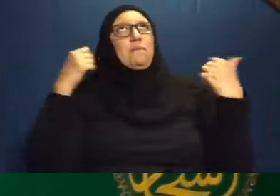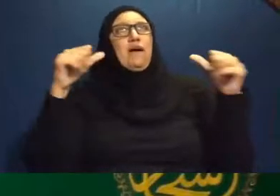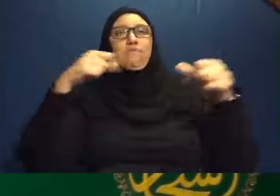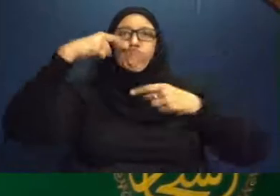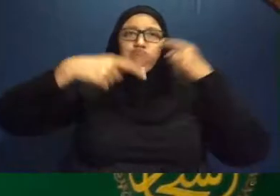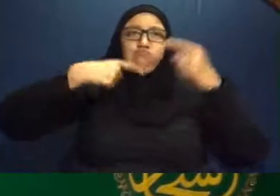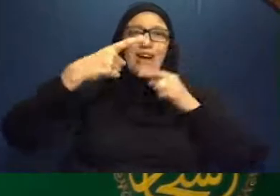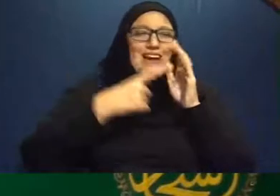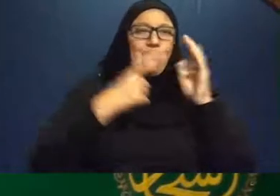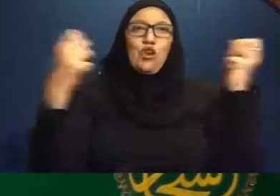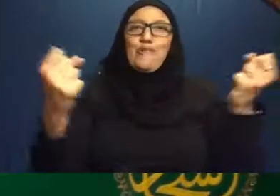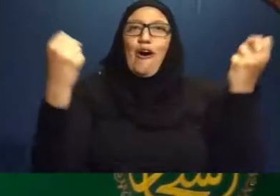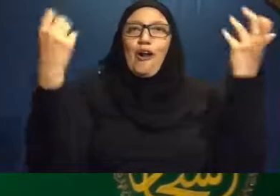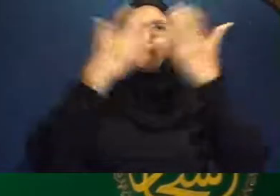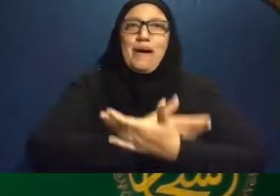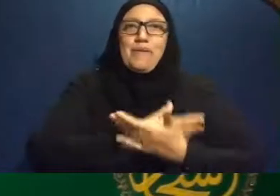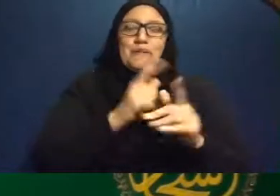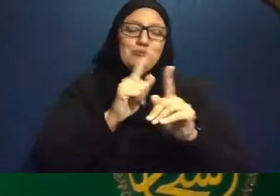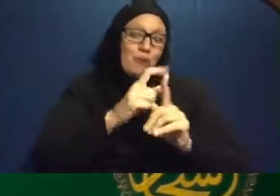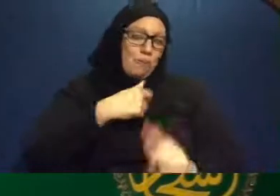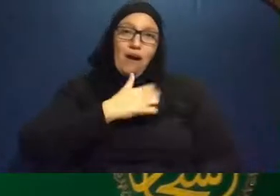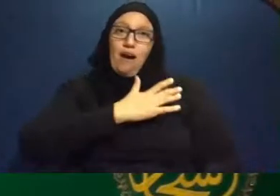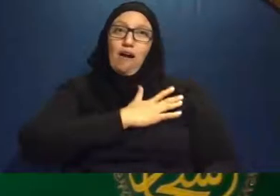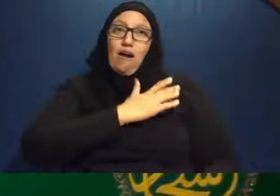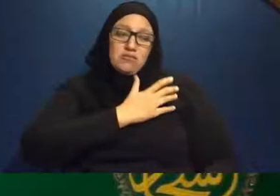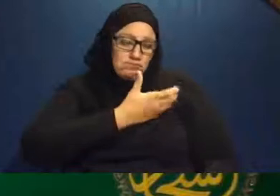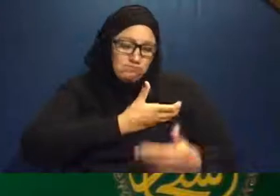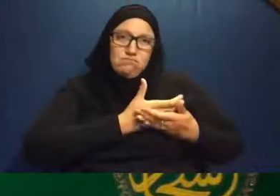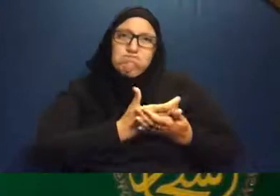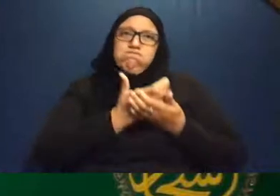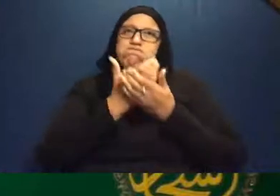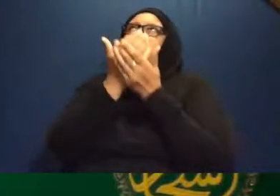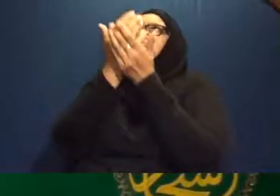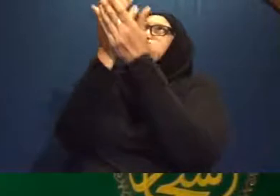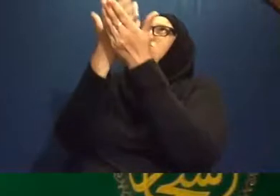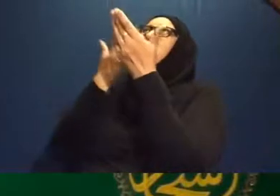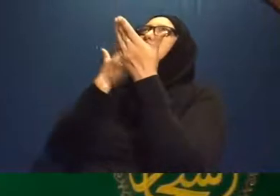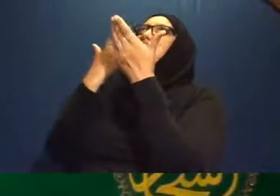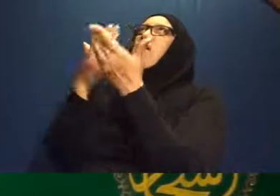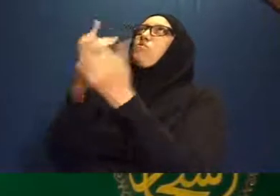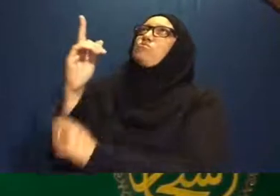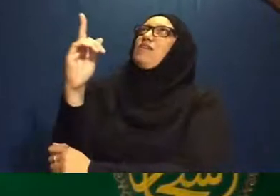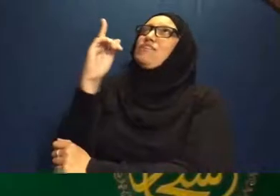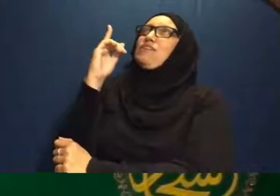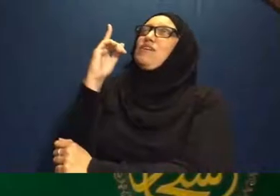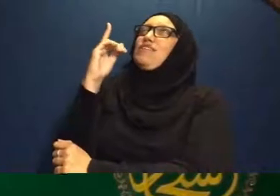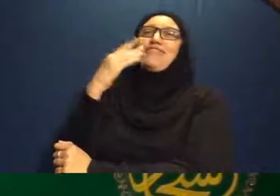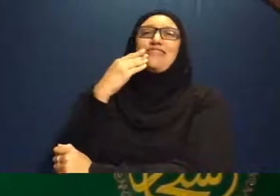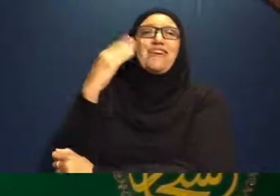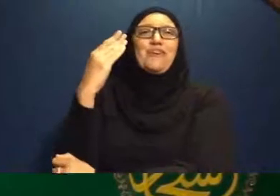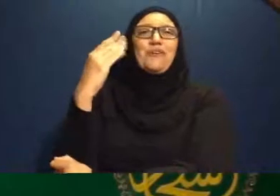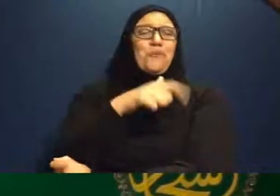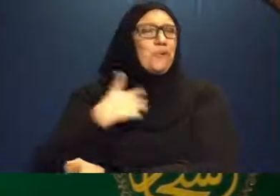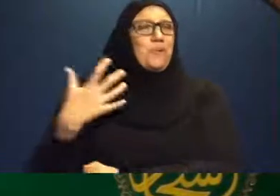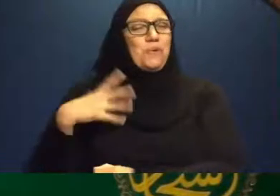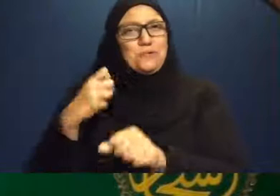as well, and reap the rewards of it. So from the bottom of my heart, we are so grateful to God, and inshallah, we endeavor to make